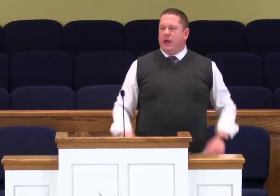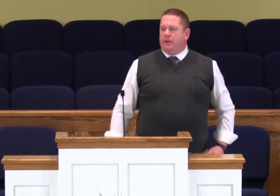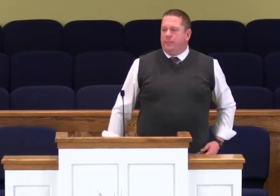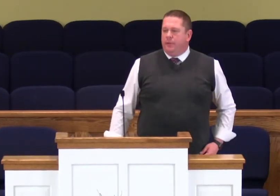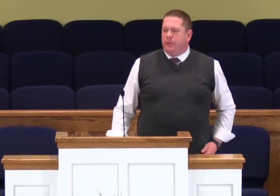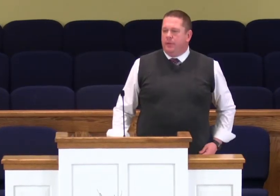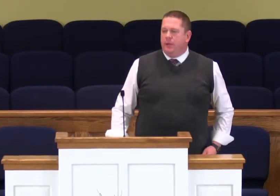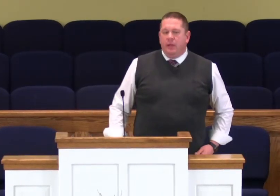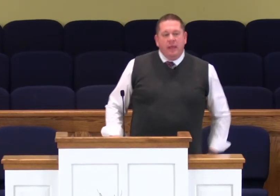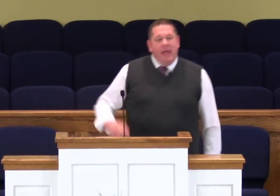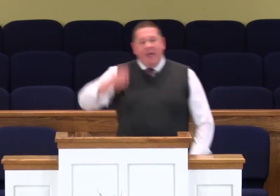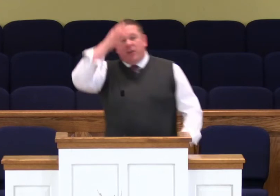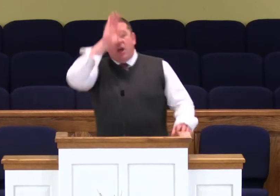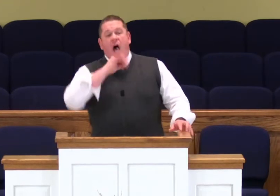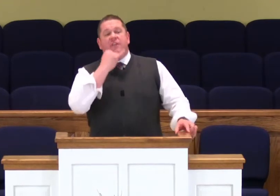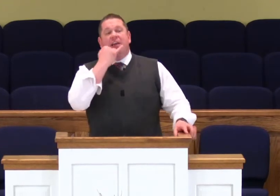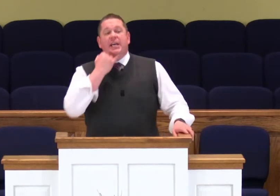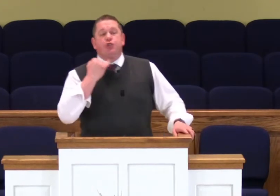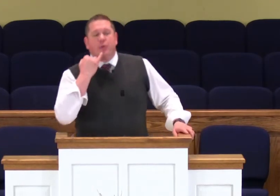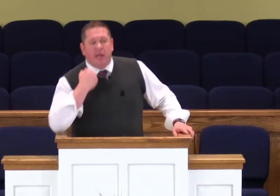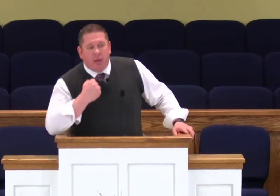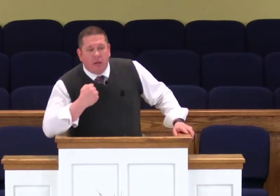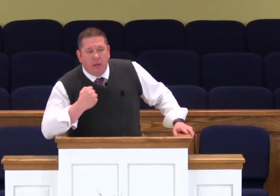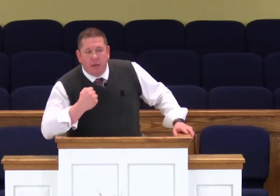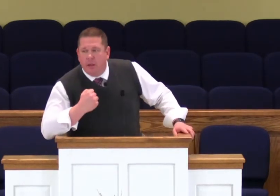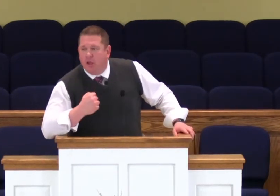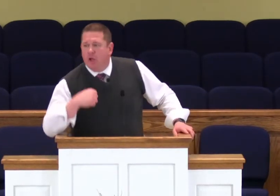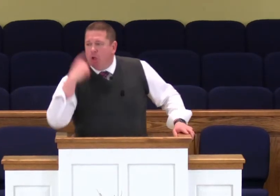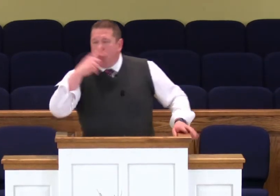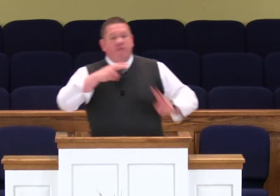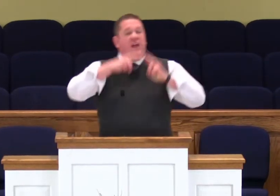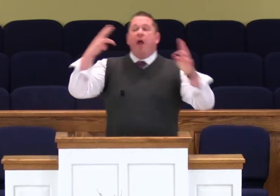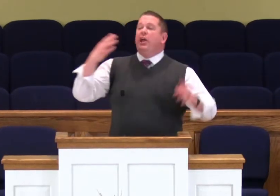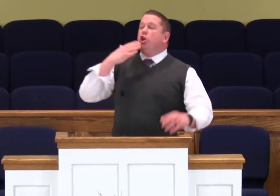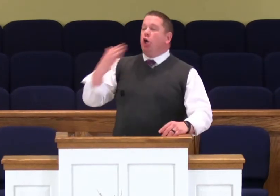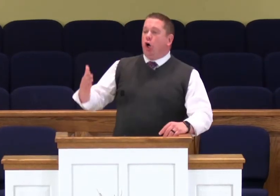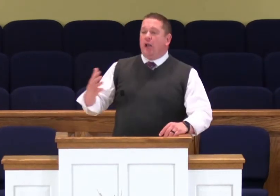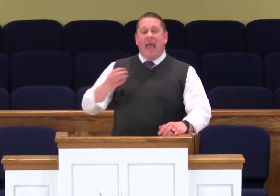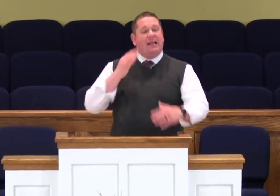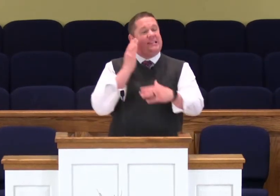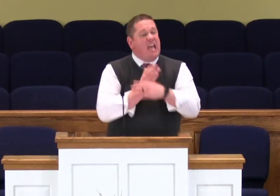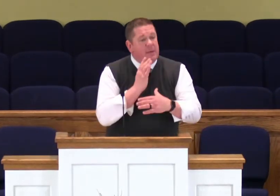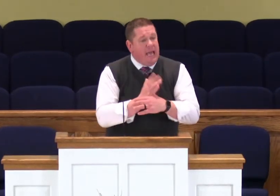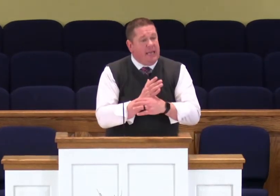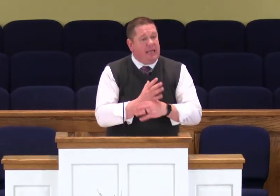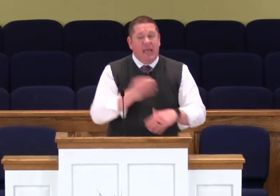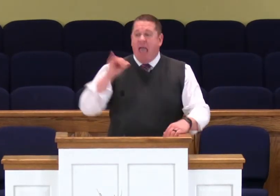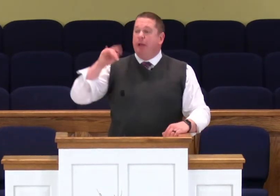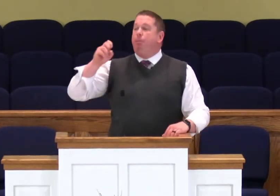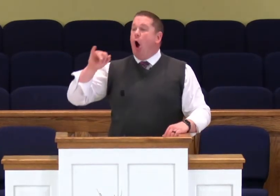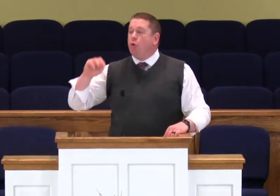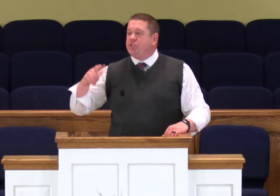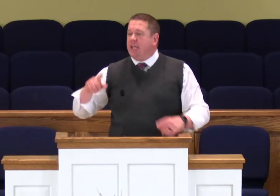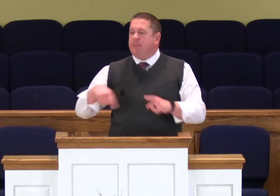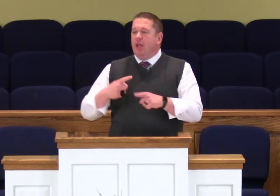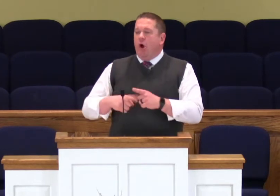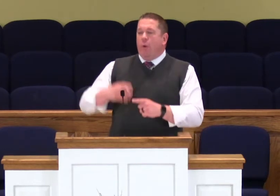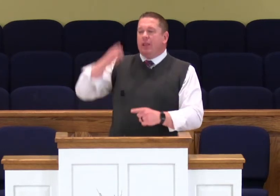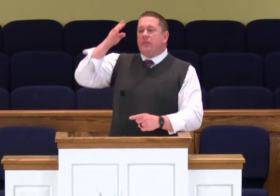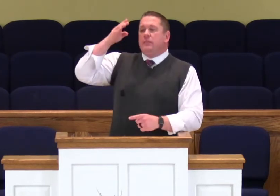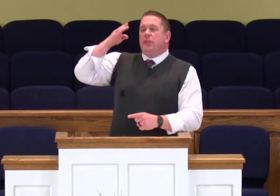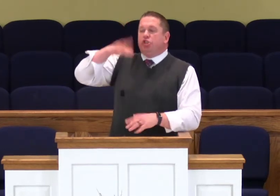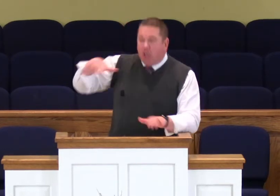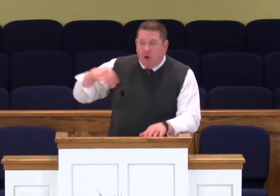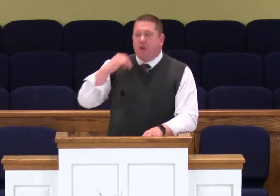nations around them. And the God of Israel looked very good and intimidating and imposing